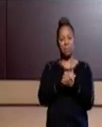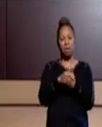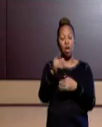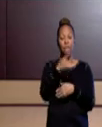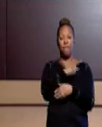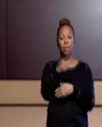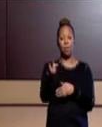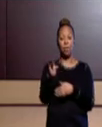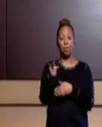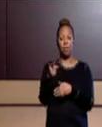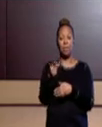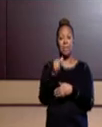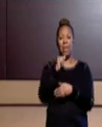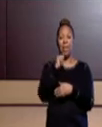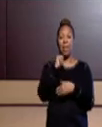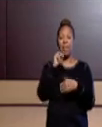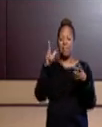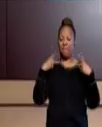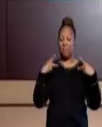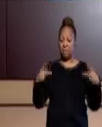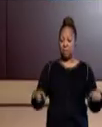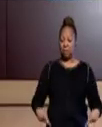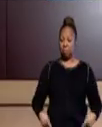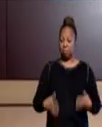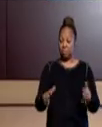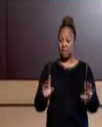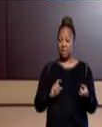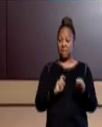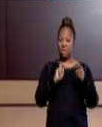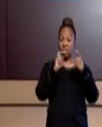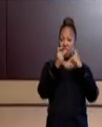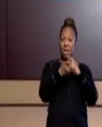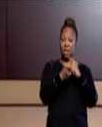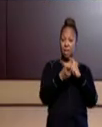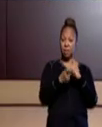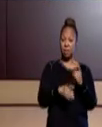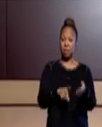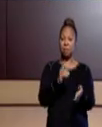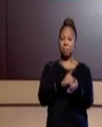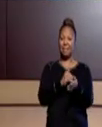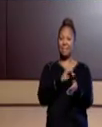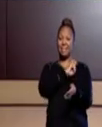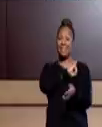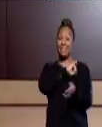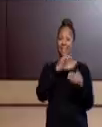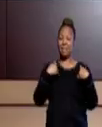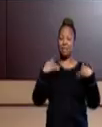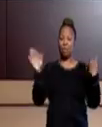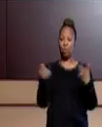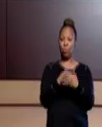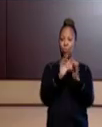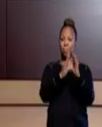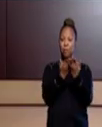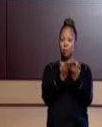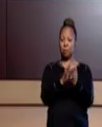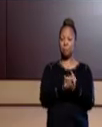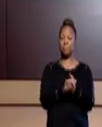of y'all that know physically, some things need to change. Dr. Ian has a new book out.